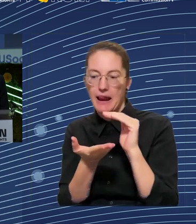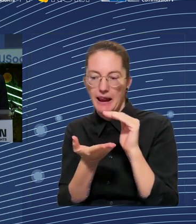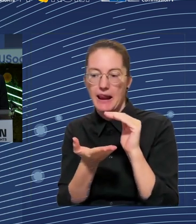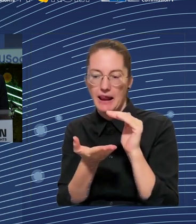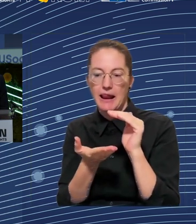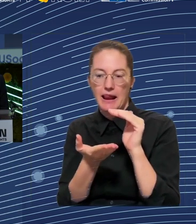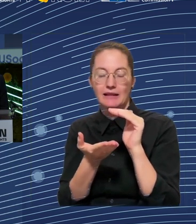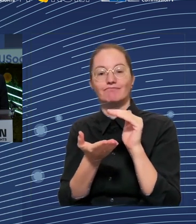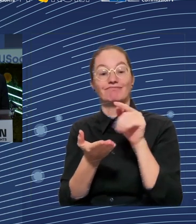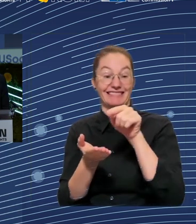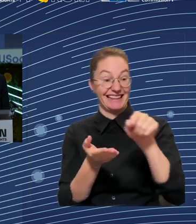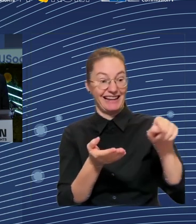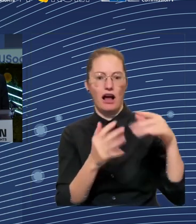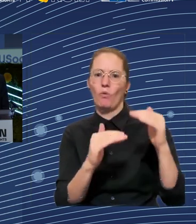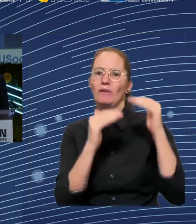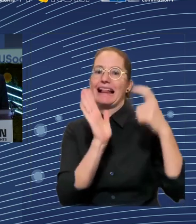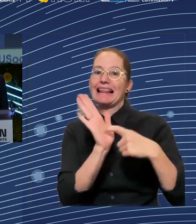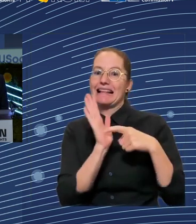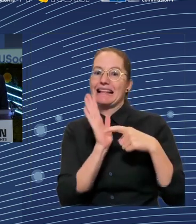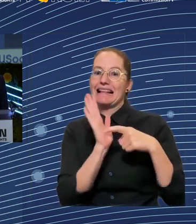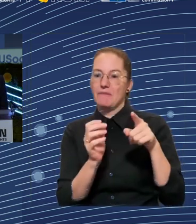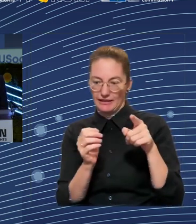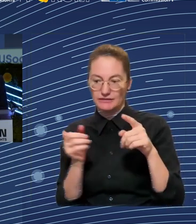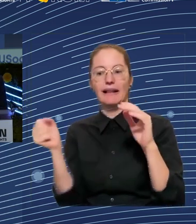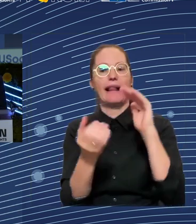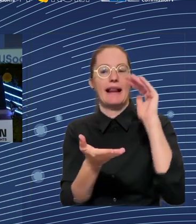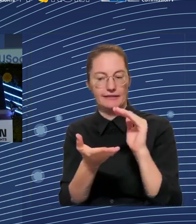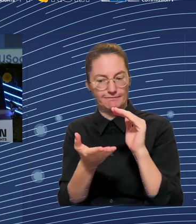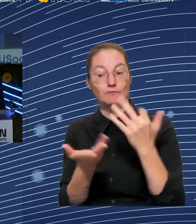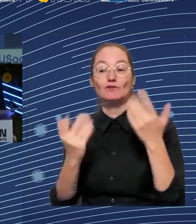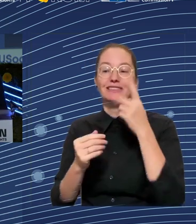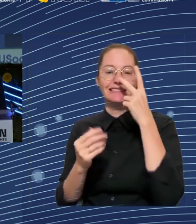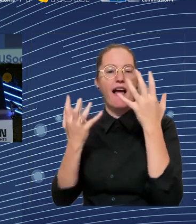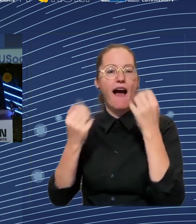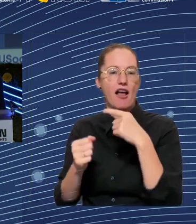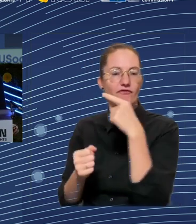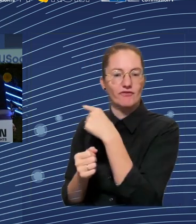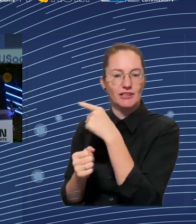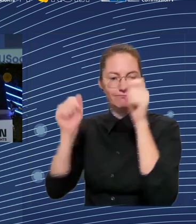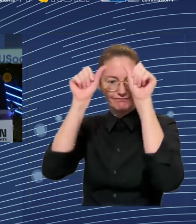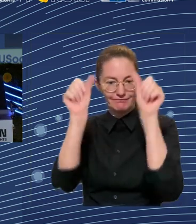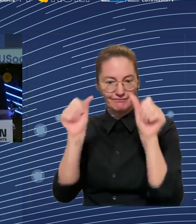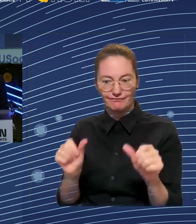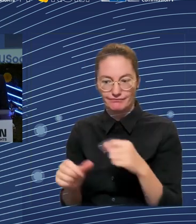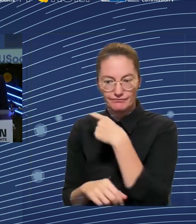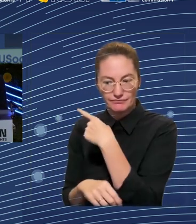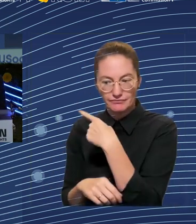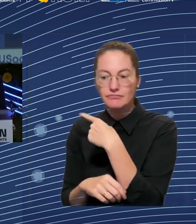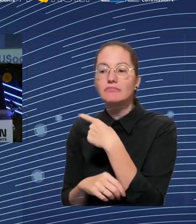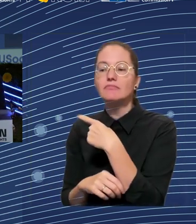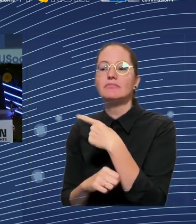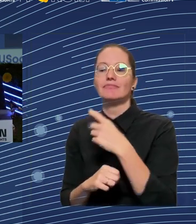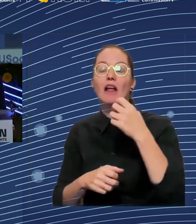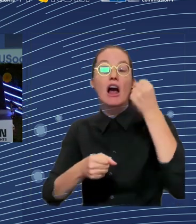certain population groups, which is summed up in this chart over here on the slide, which basically gives the effect of individual characteristics